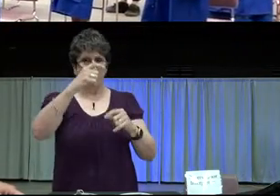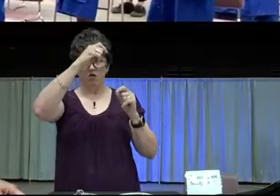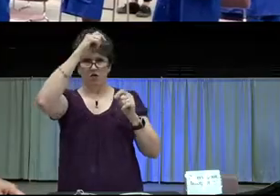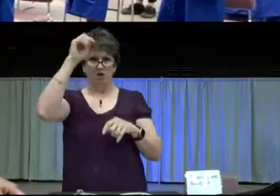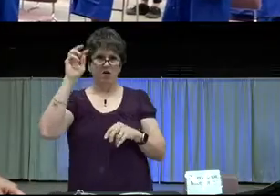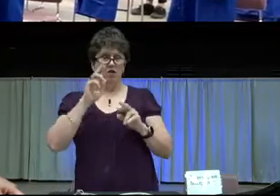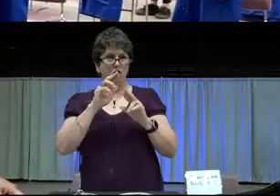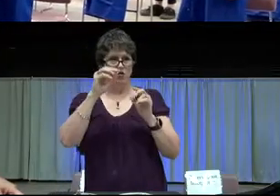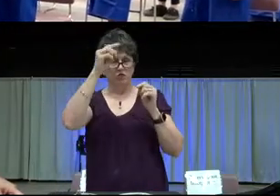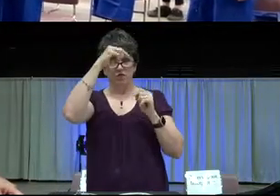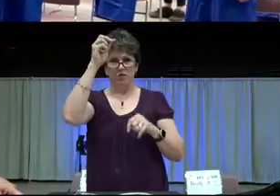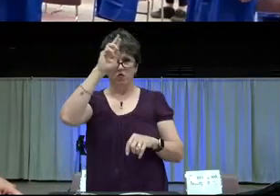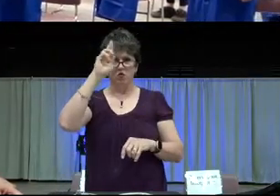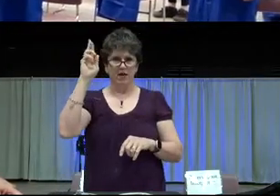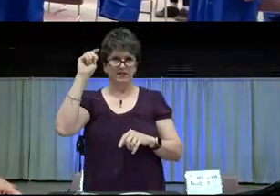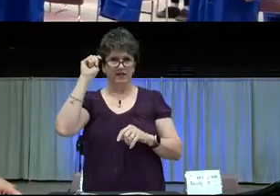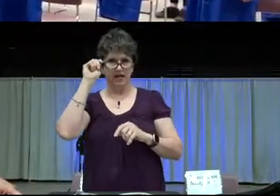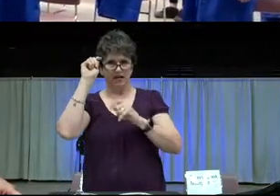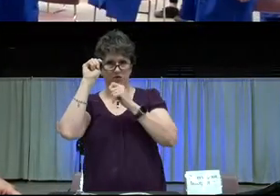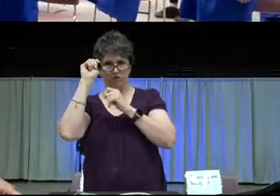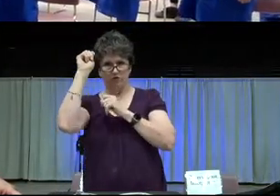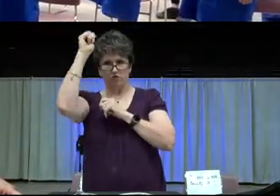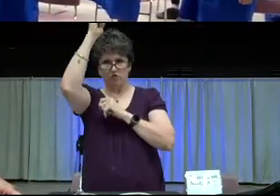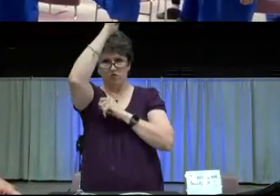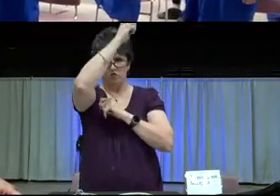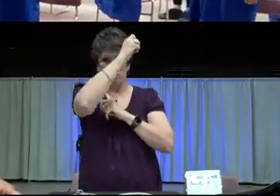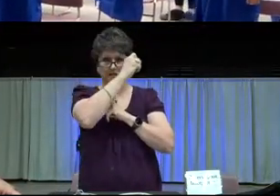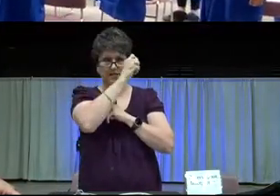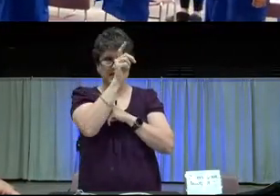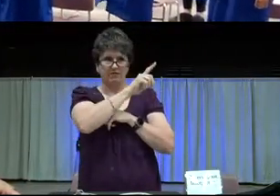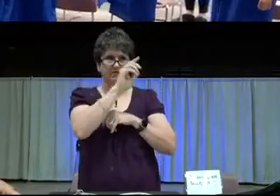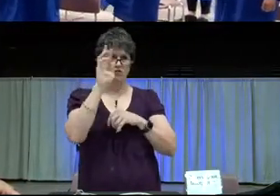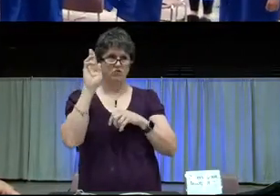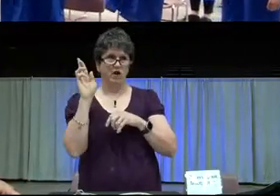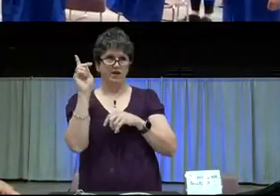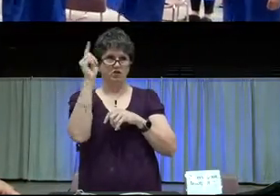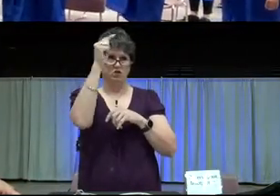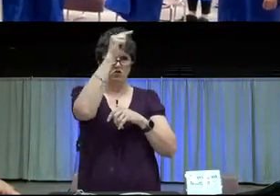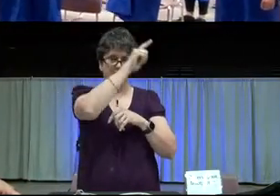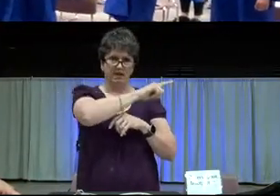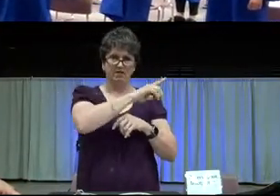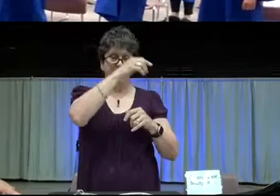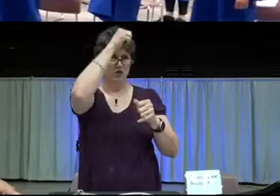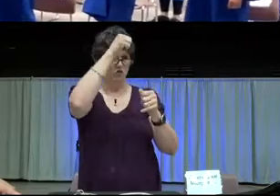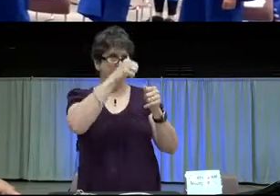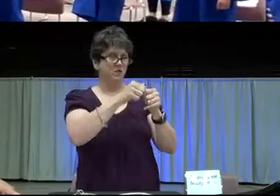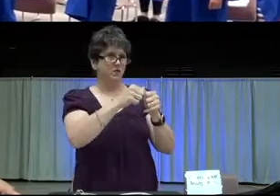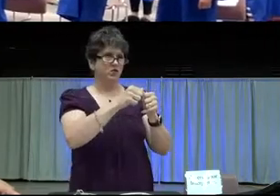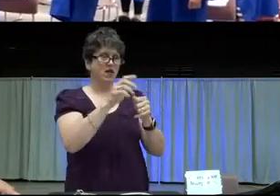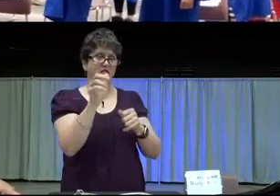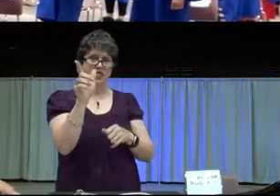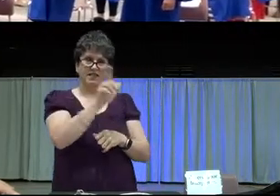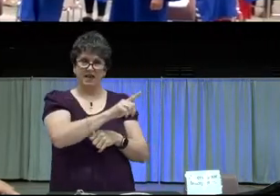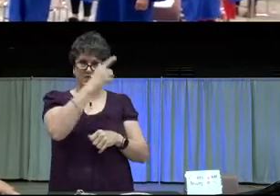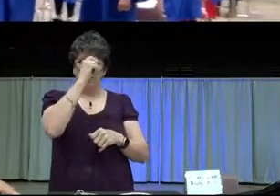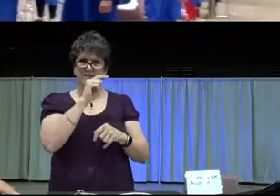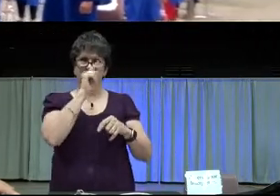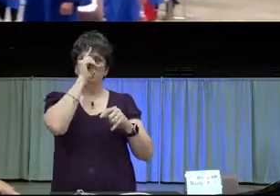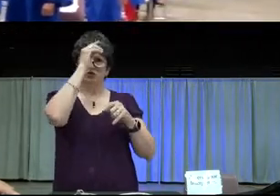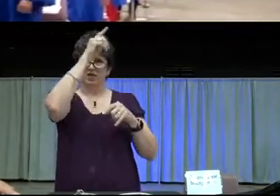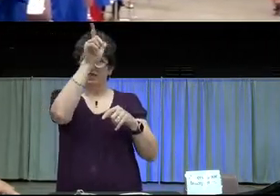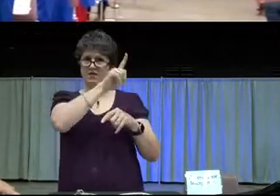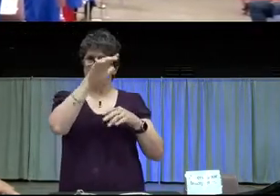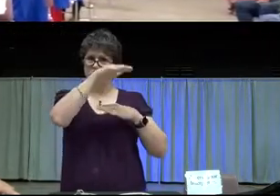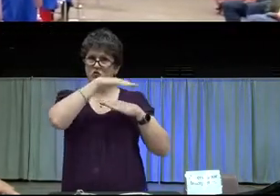move your tassel from the right side of your mortarboard to the left. And remember the left because it's over your